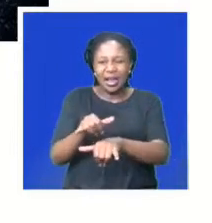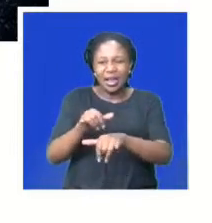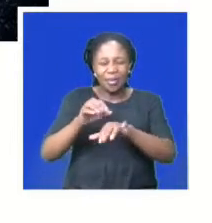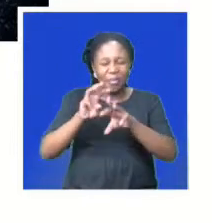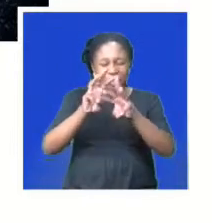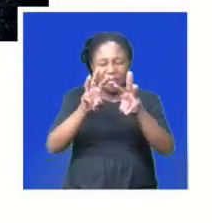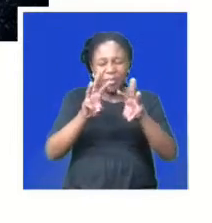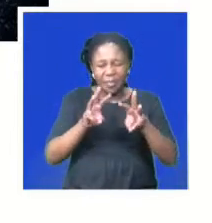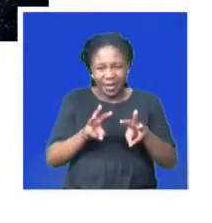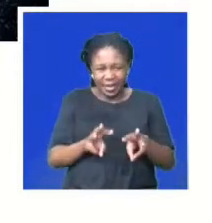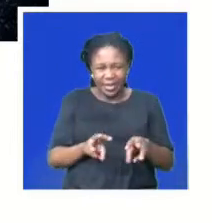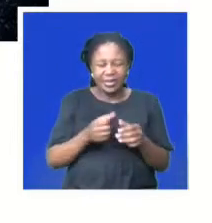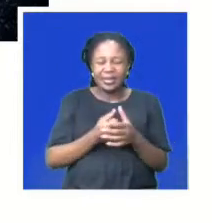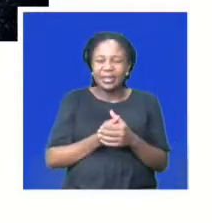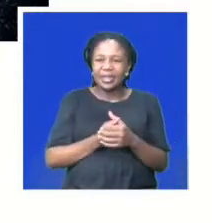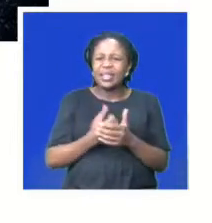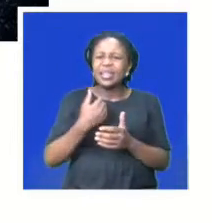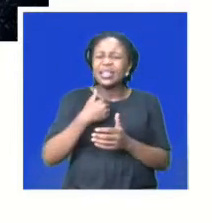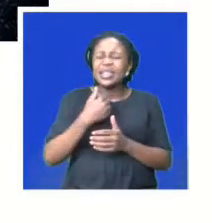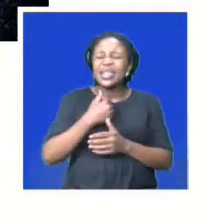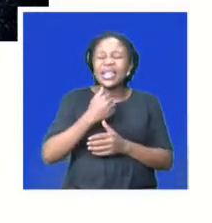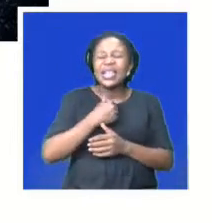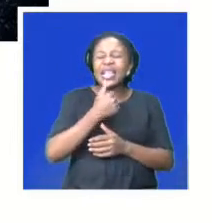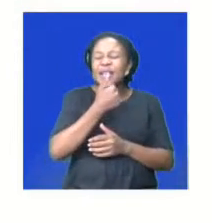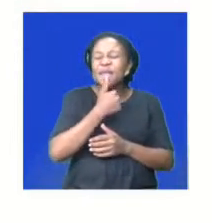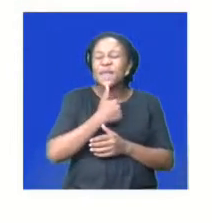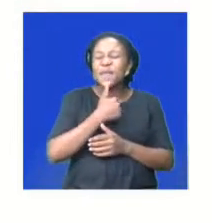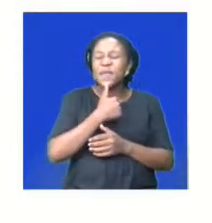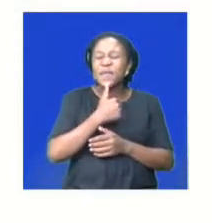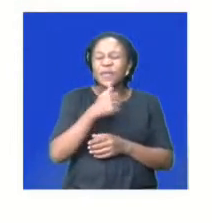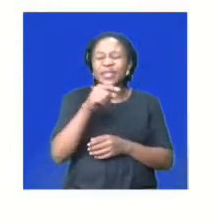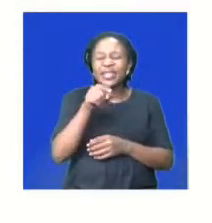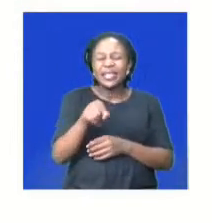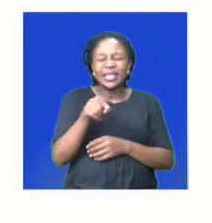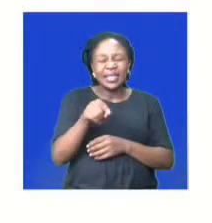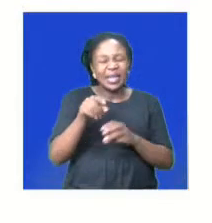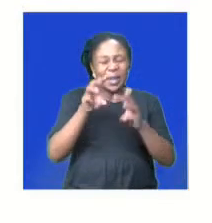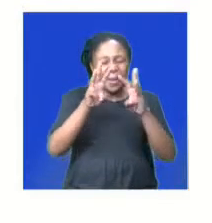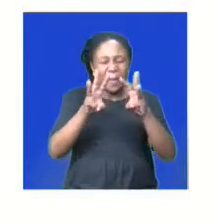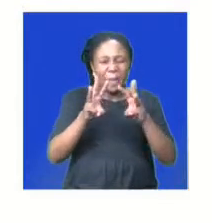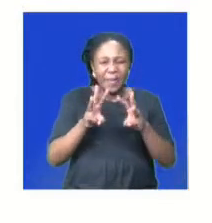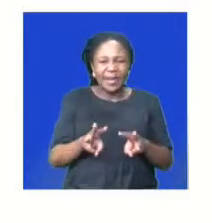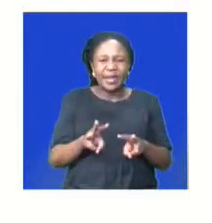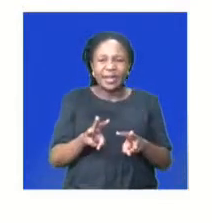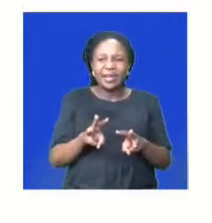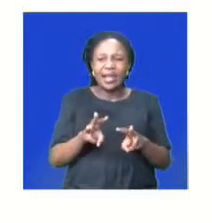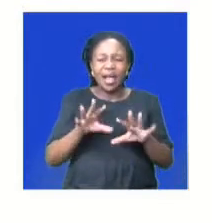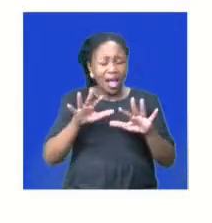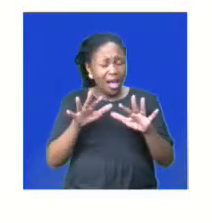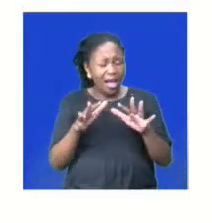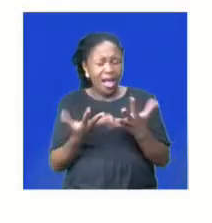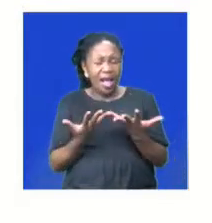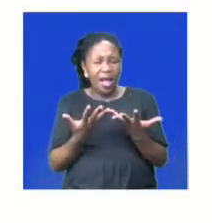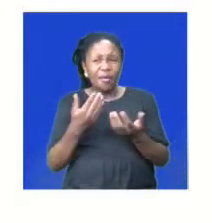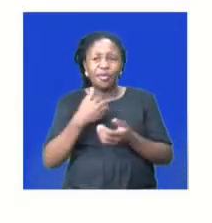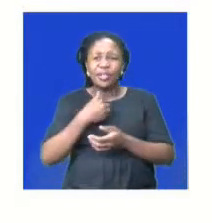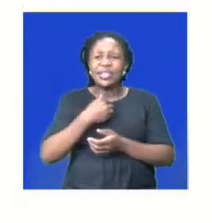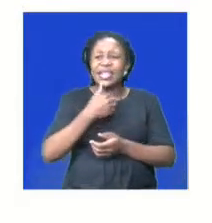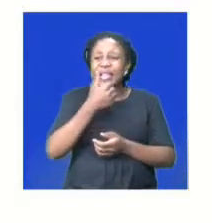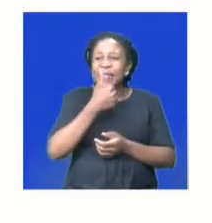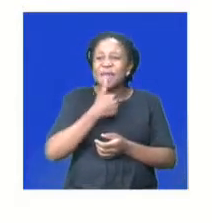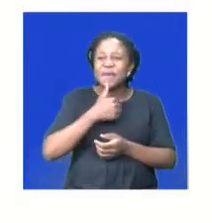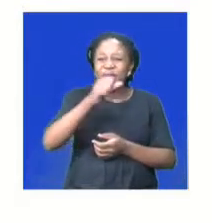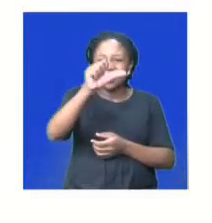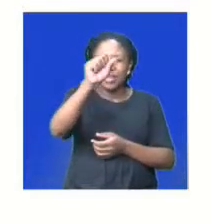the environment. How? We use our senses. The senses that